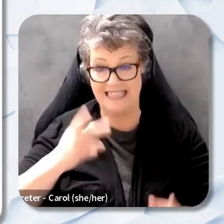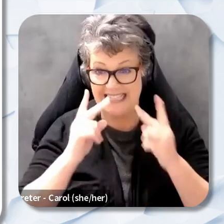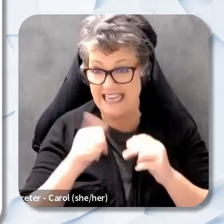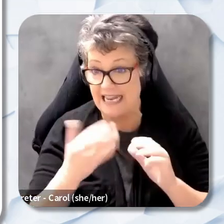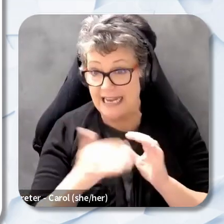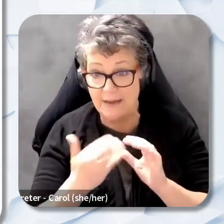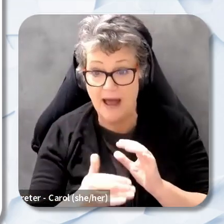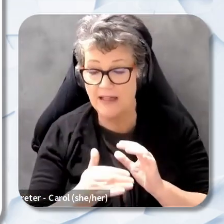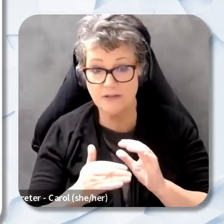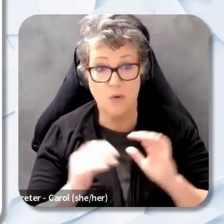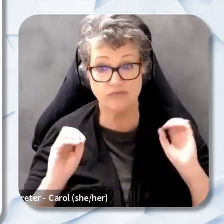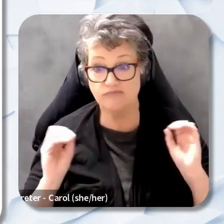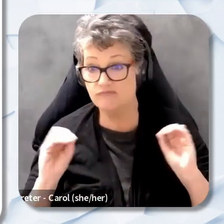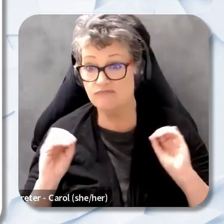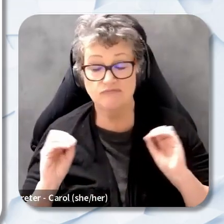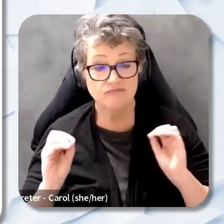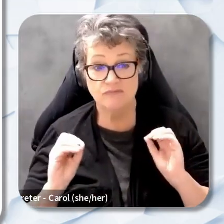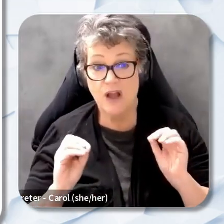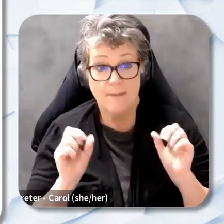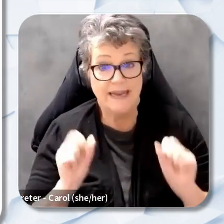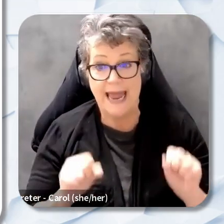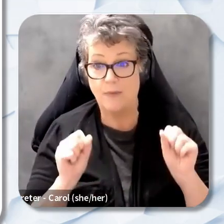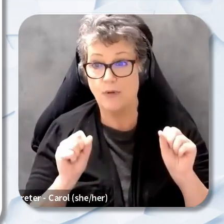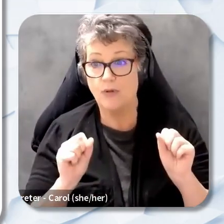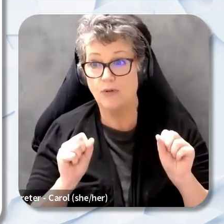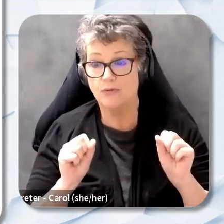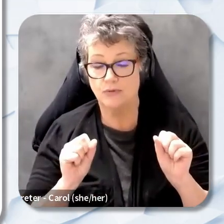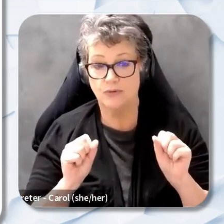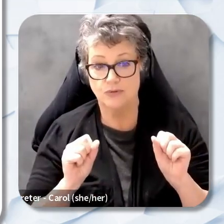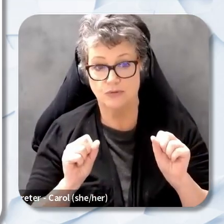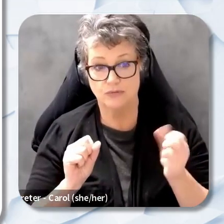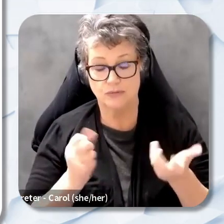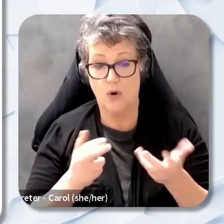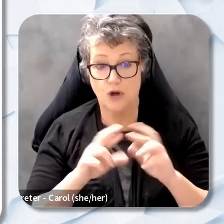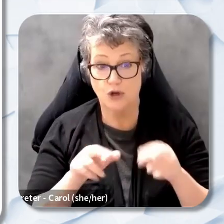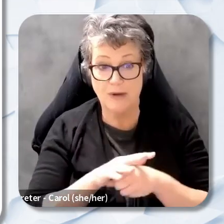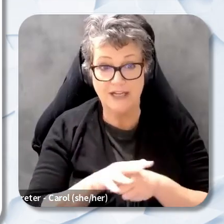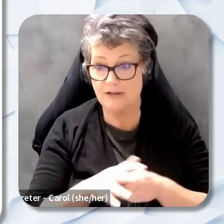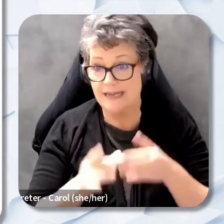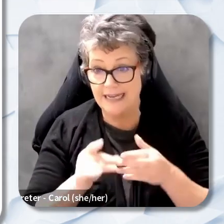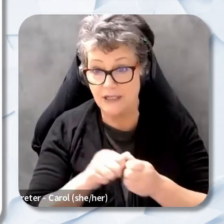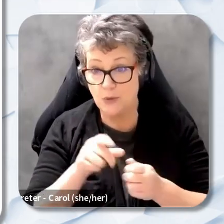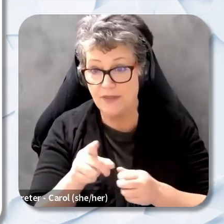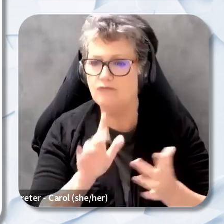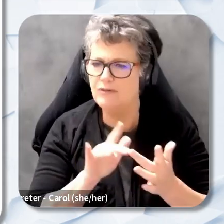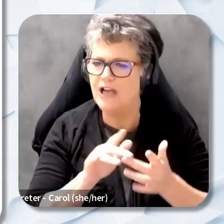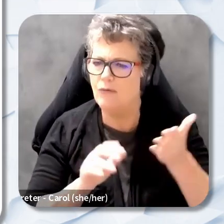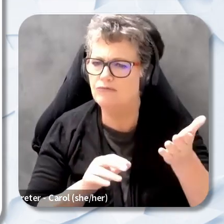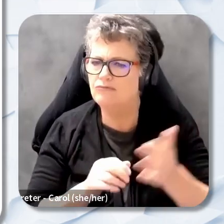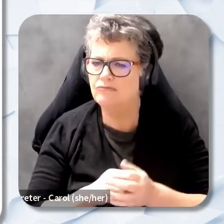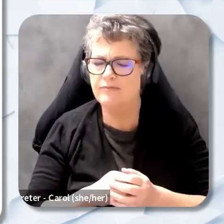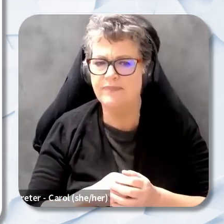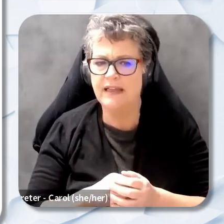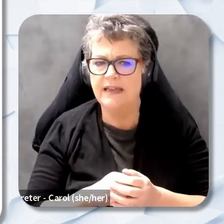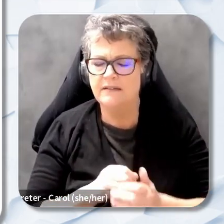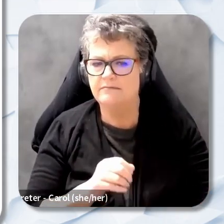any emails or you haven't been able to, or if your regional lead hasn't connected with you, please reach out to them because just as a reminder,